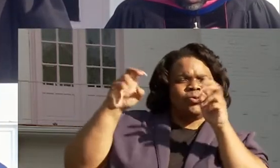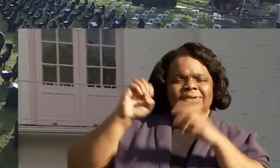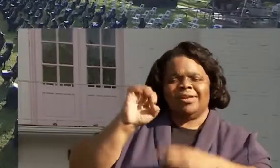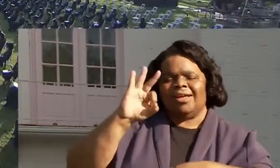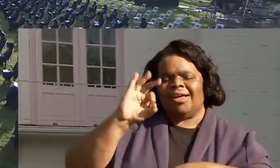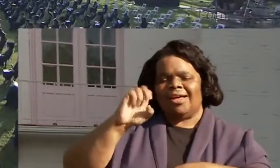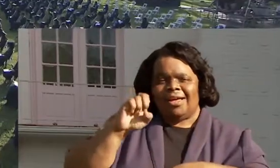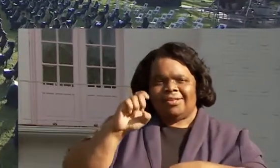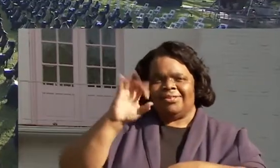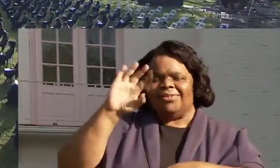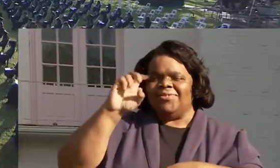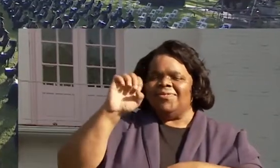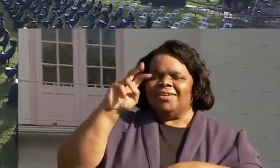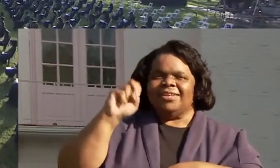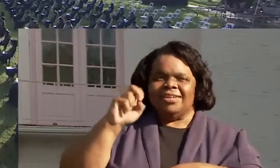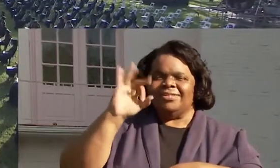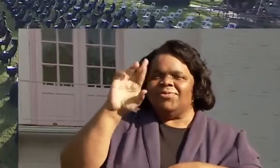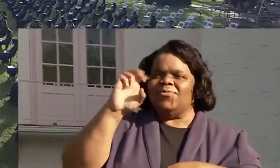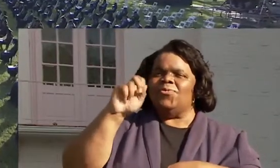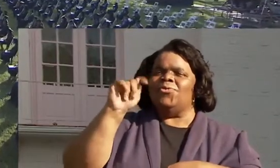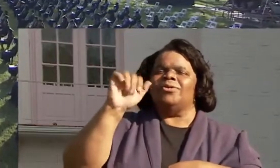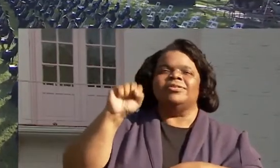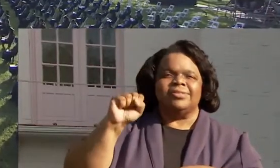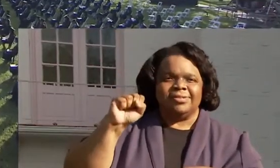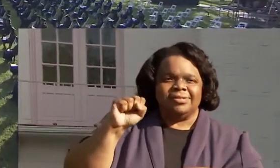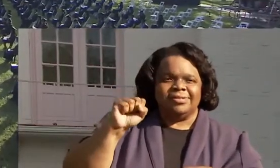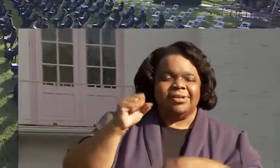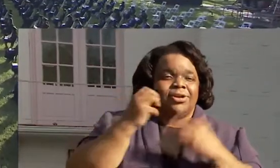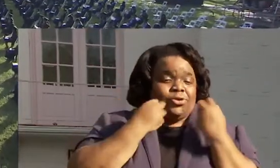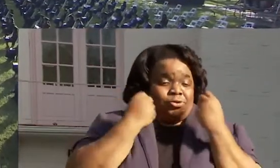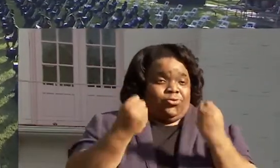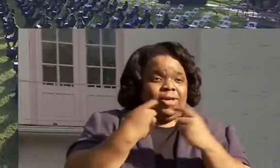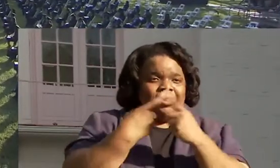fortis, strength from faith.